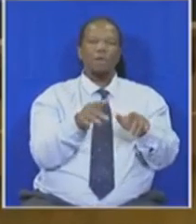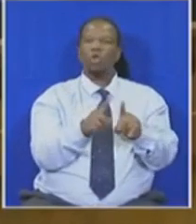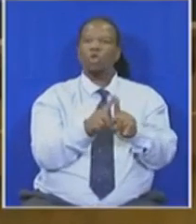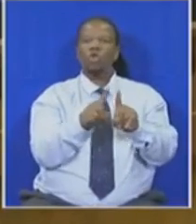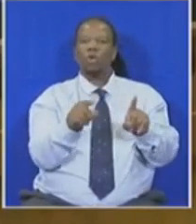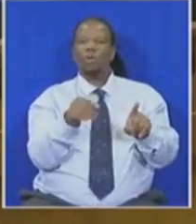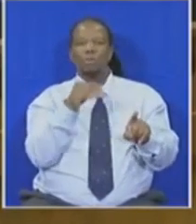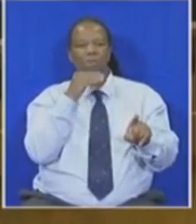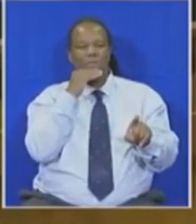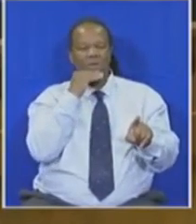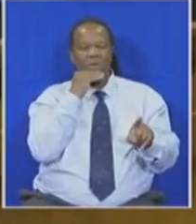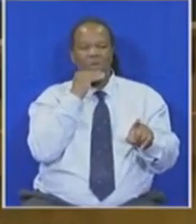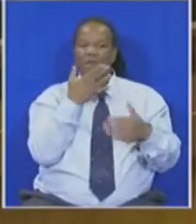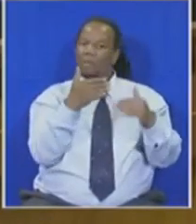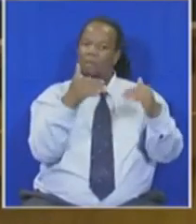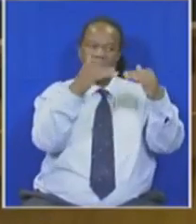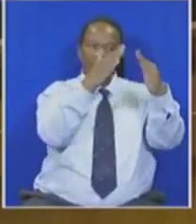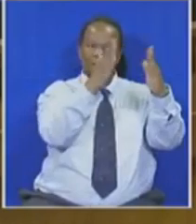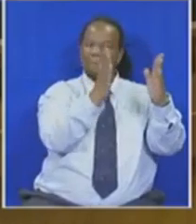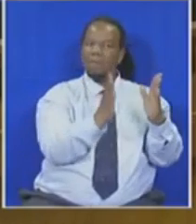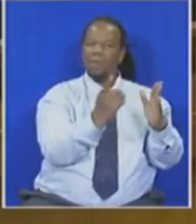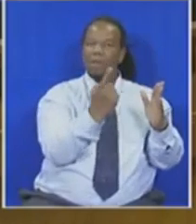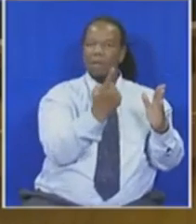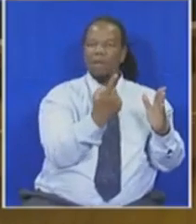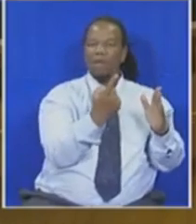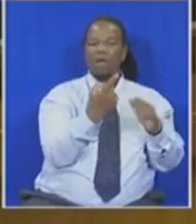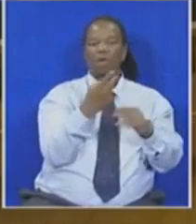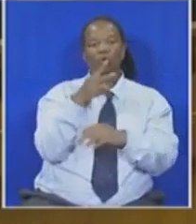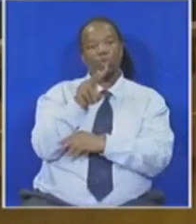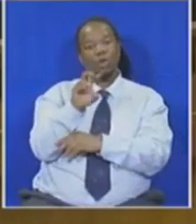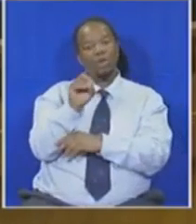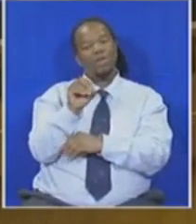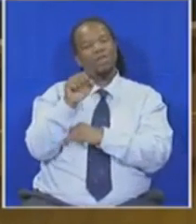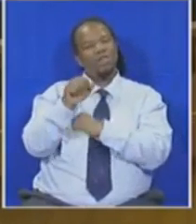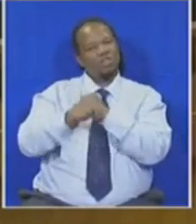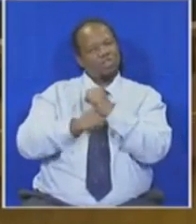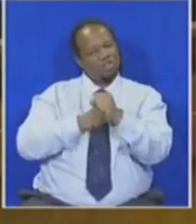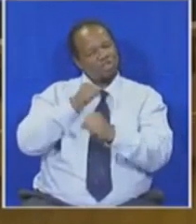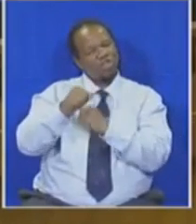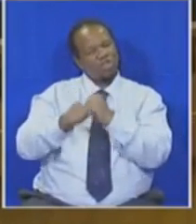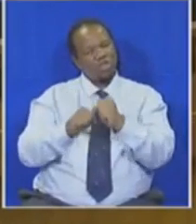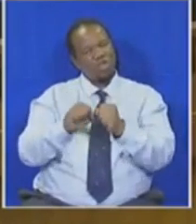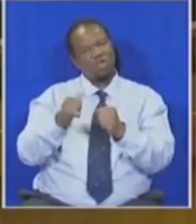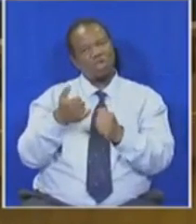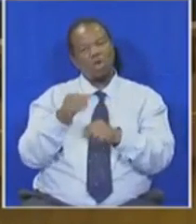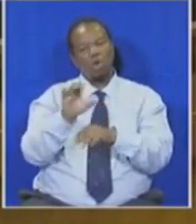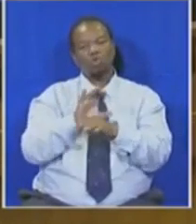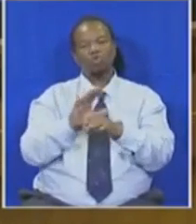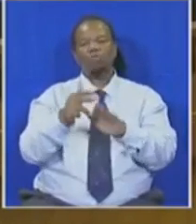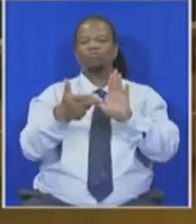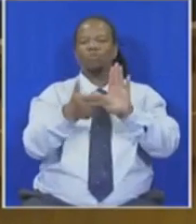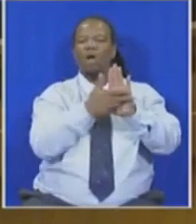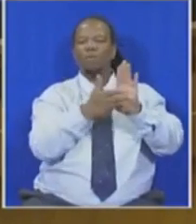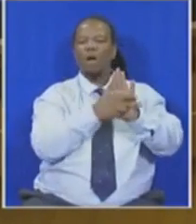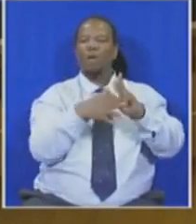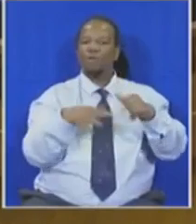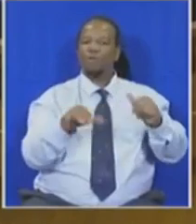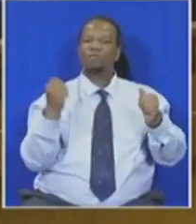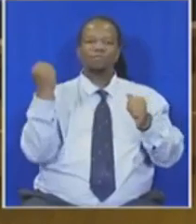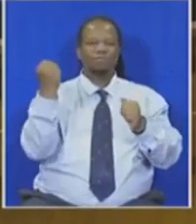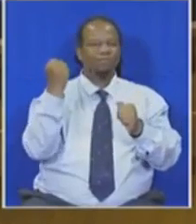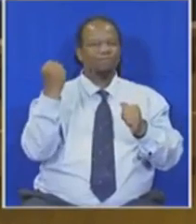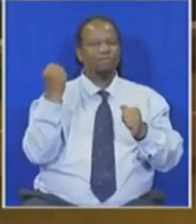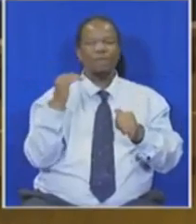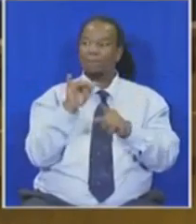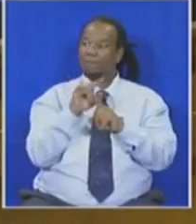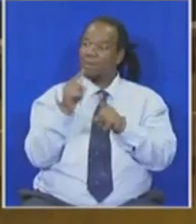mortar. And thus it's right, as we celebrate 20 years of the passing of our Constitution, to reflect on whether this House is living